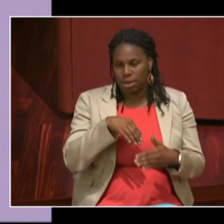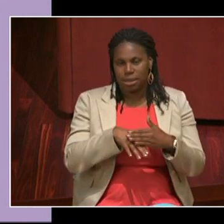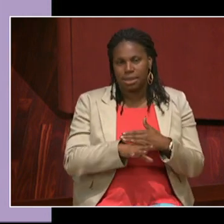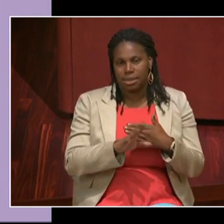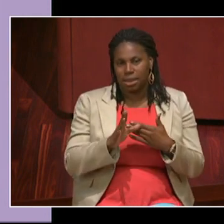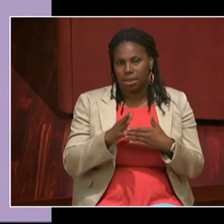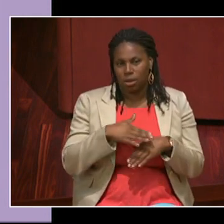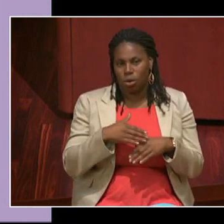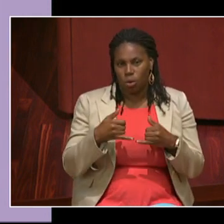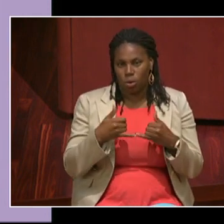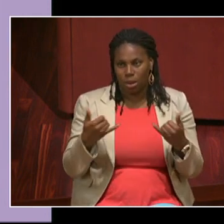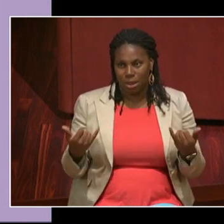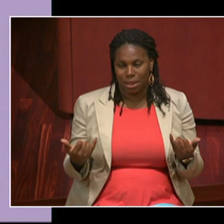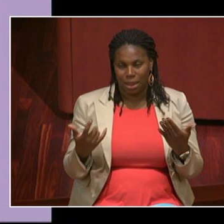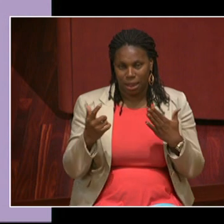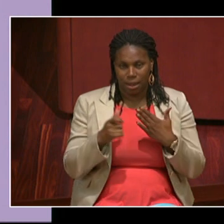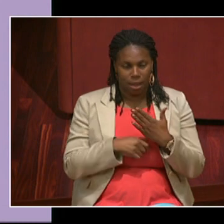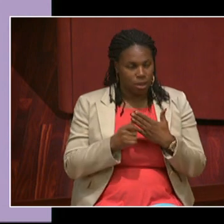catalog.